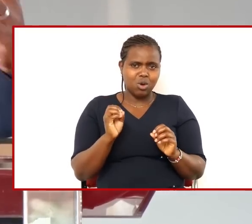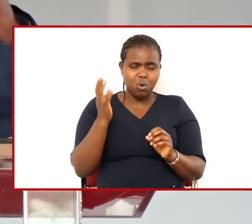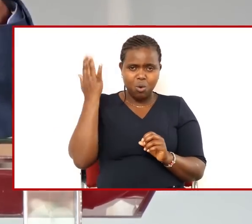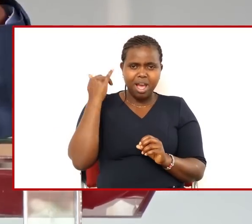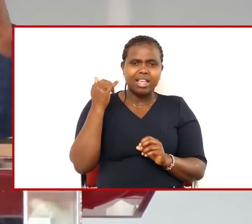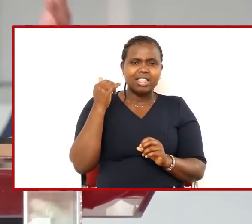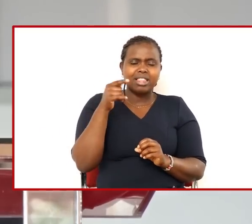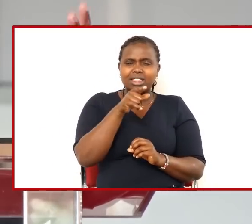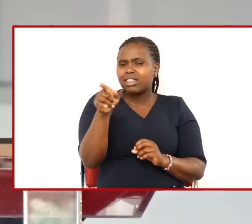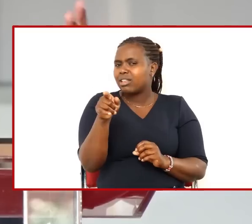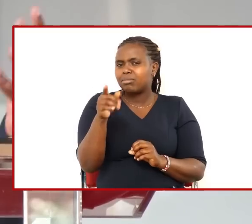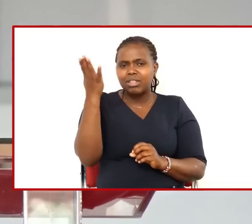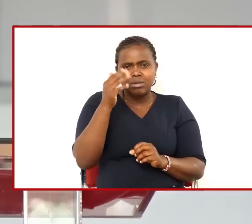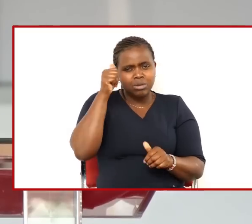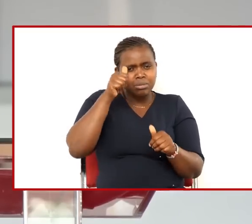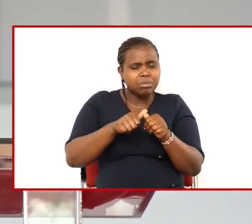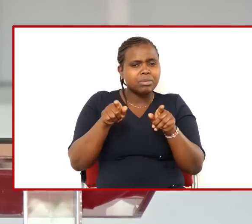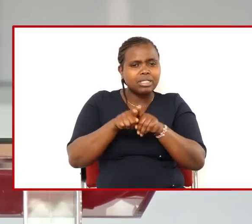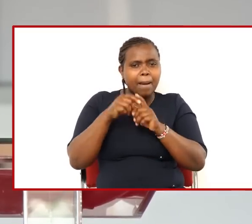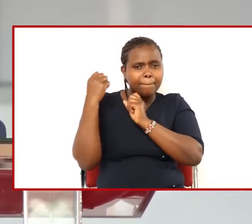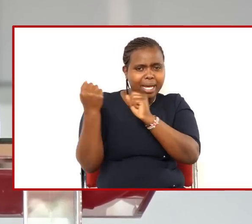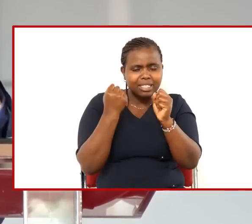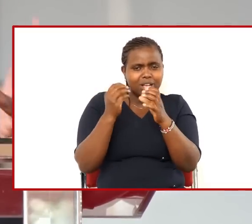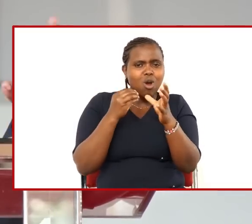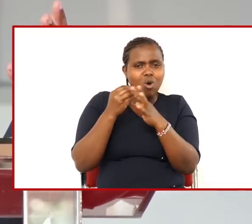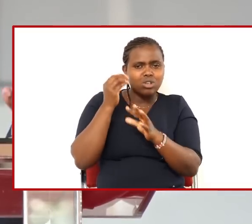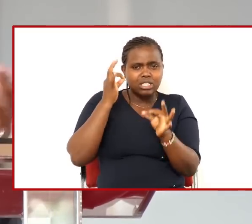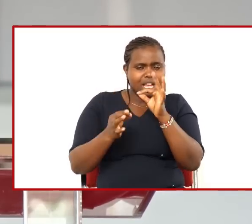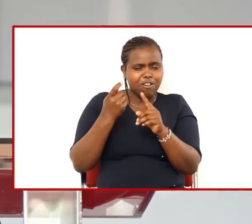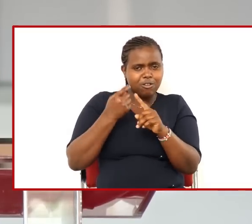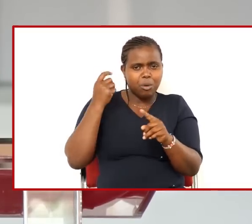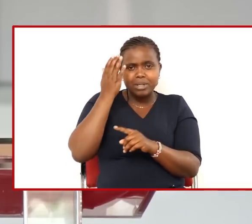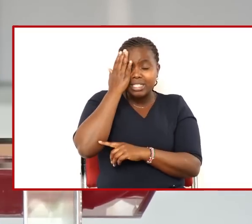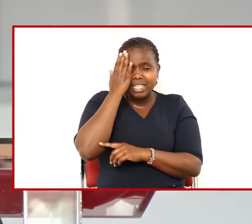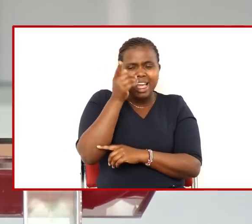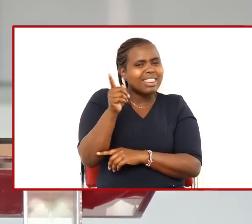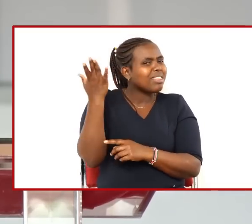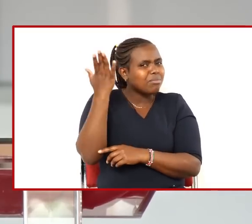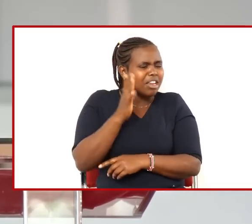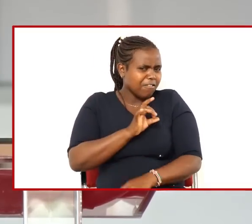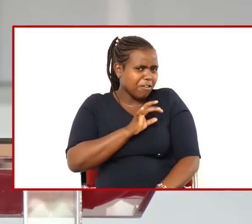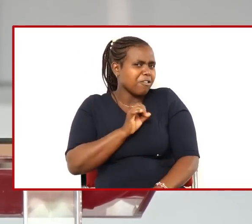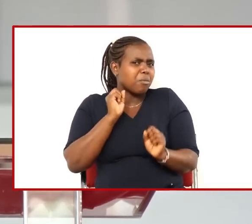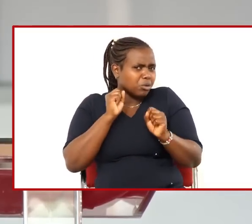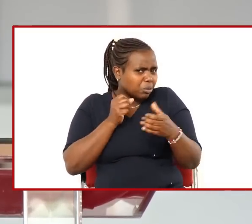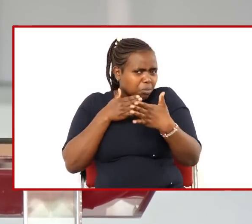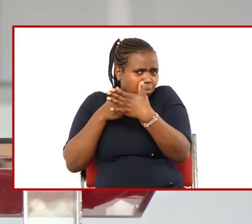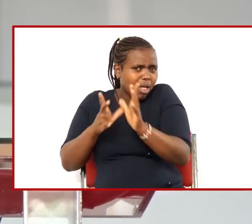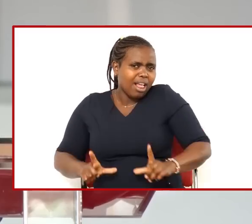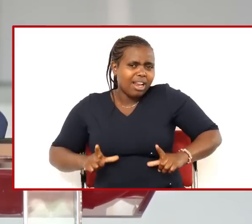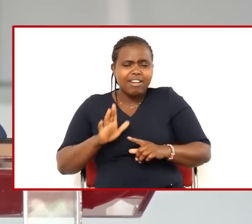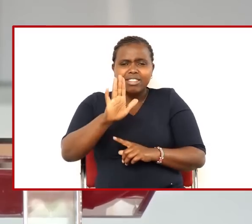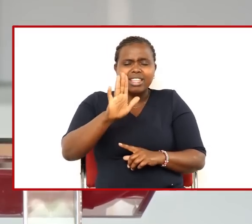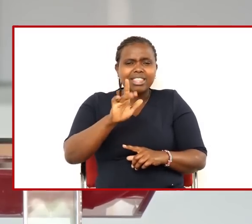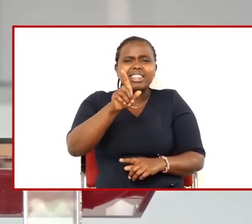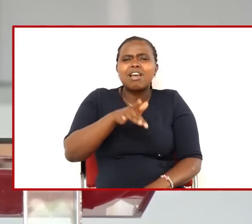mighty and defeatable judge of Israel. They no longer see him as a threat to their way of life.